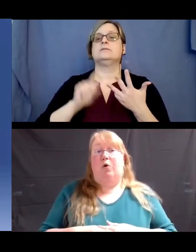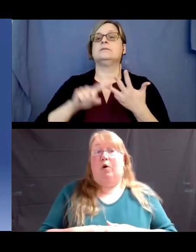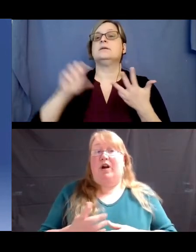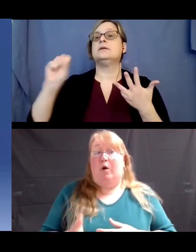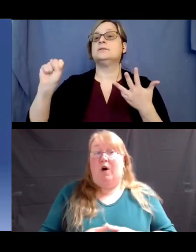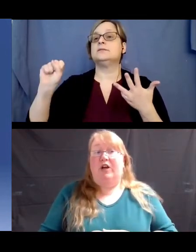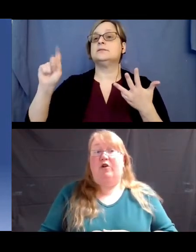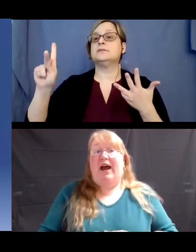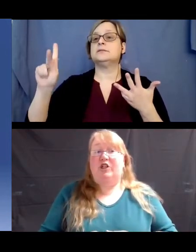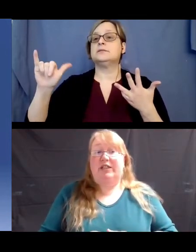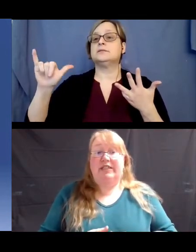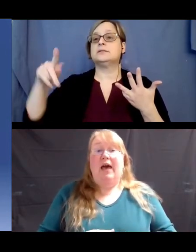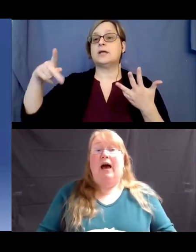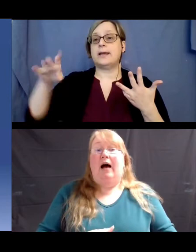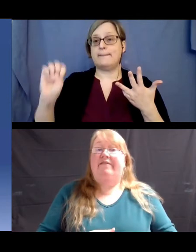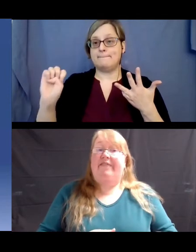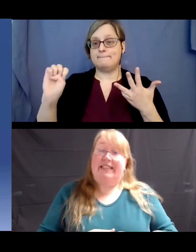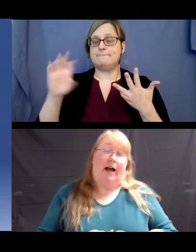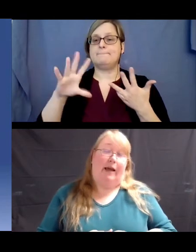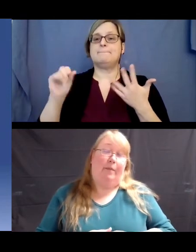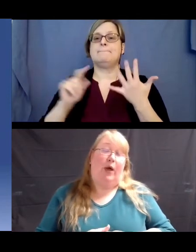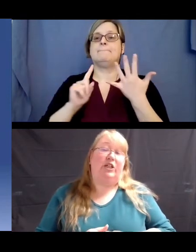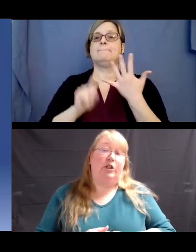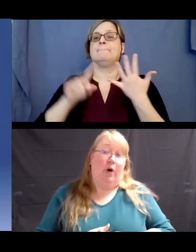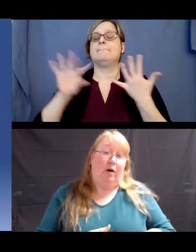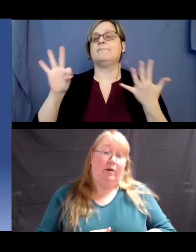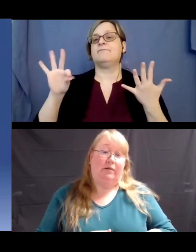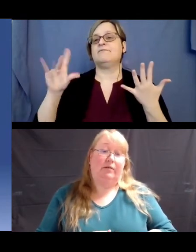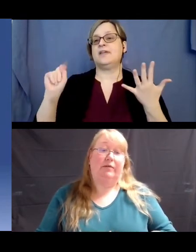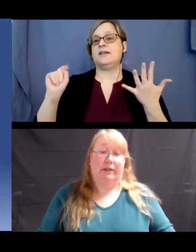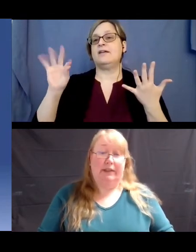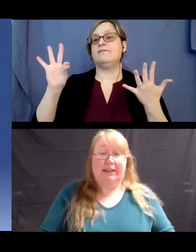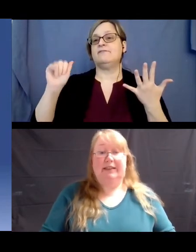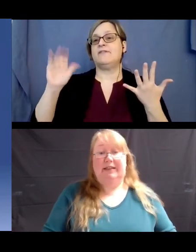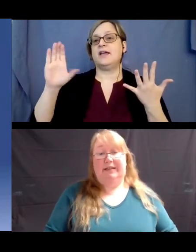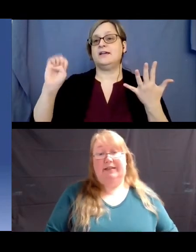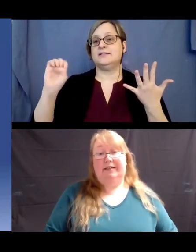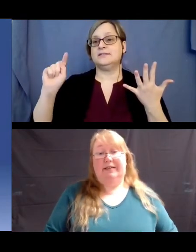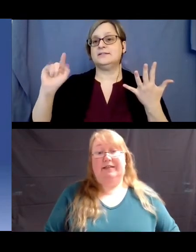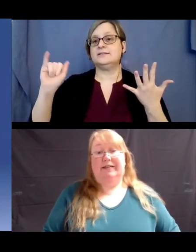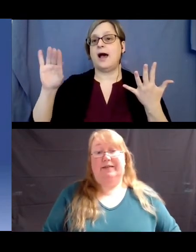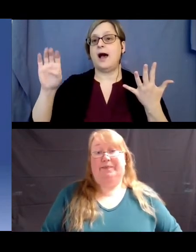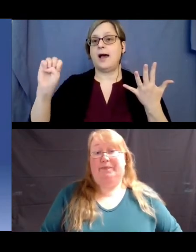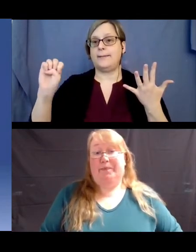interactions or one-on-one interactions, FaceTime and Duo.